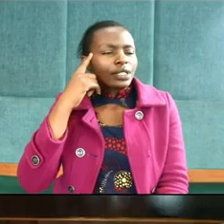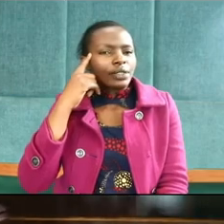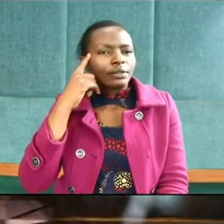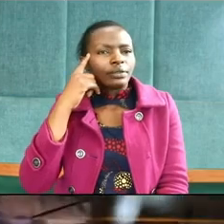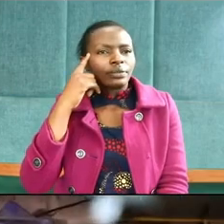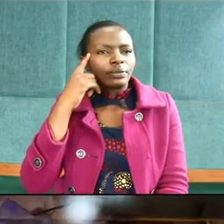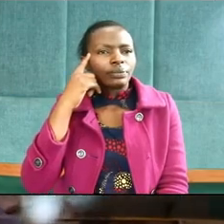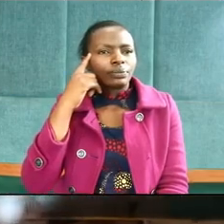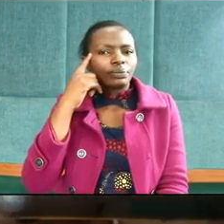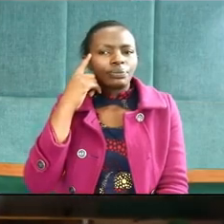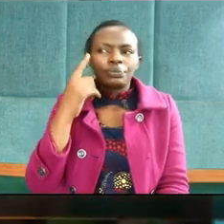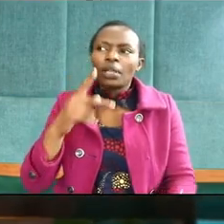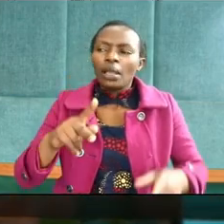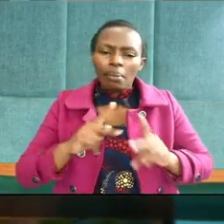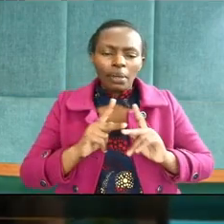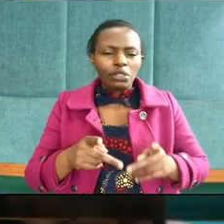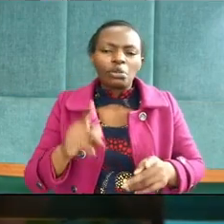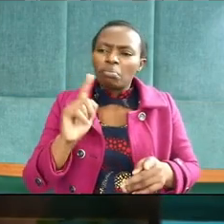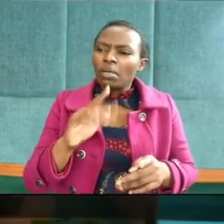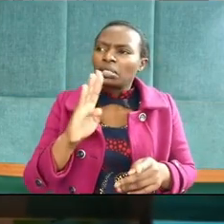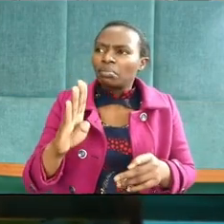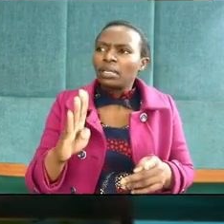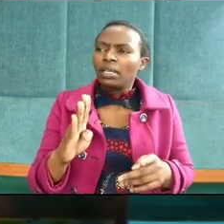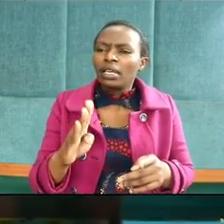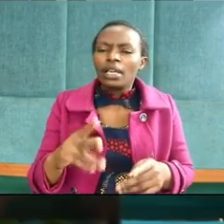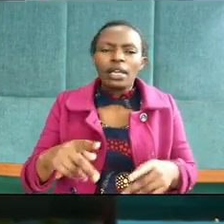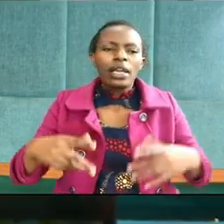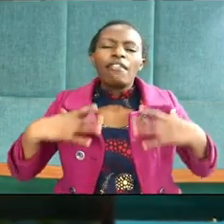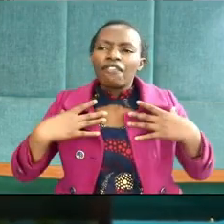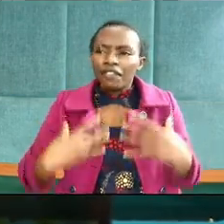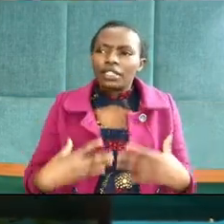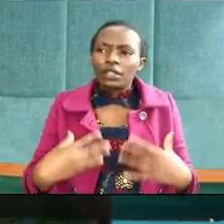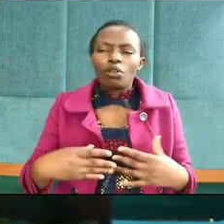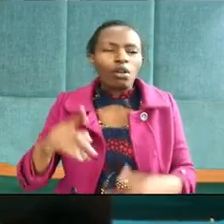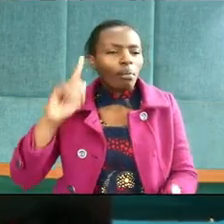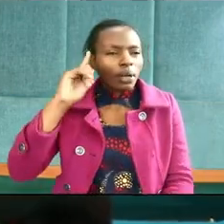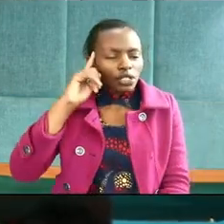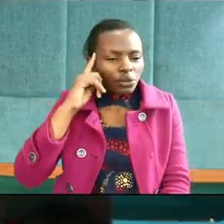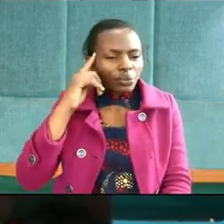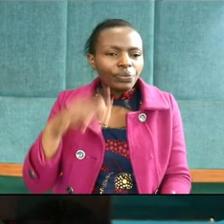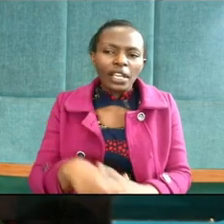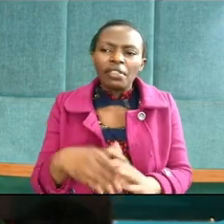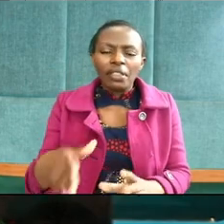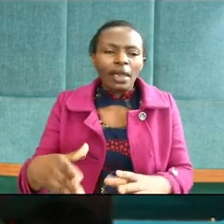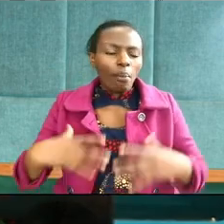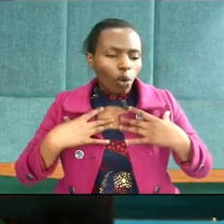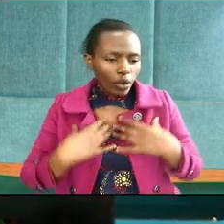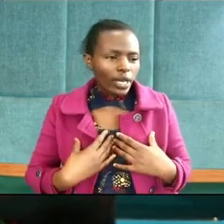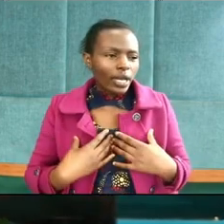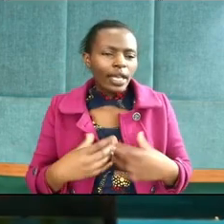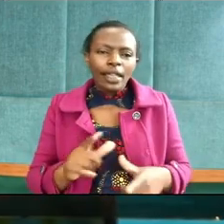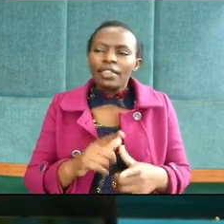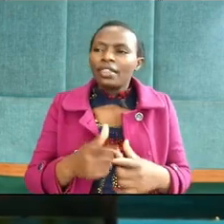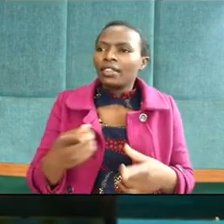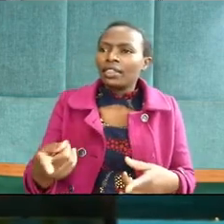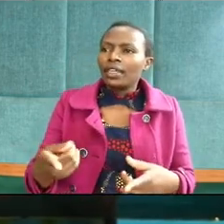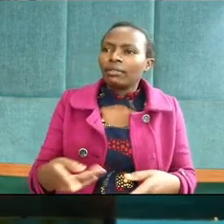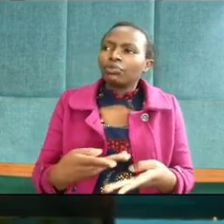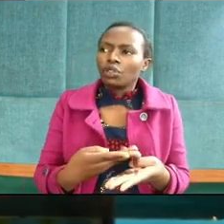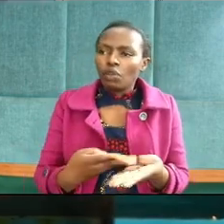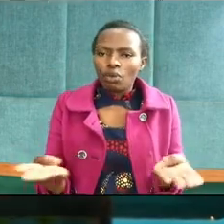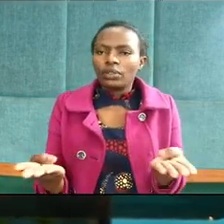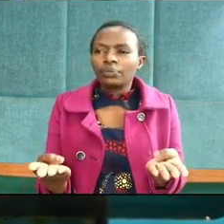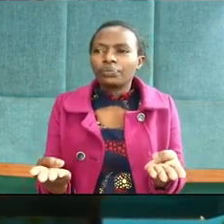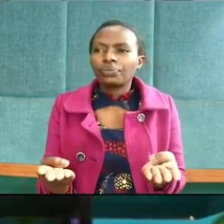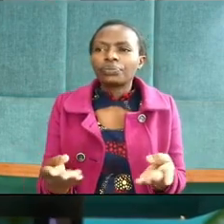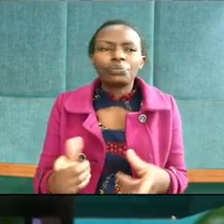mature in body appearance and in their well-being. Number two, they must